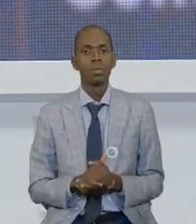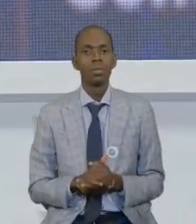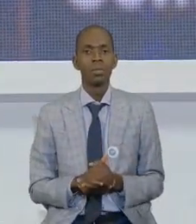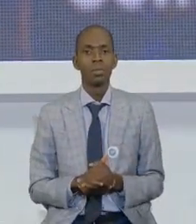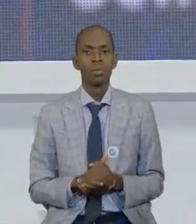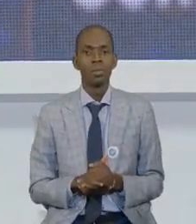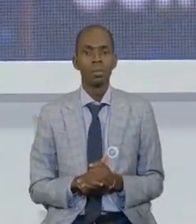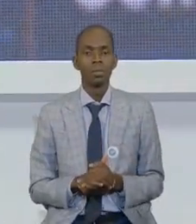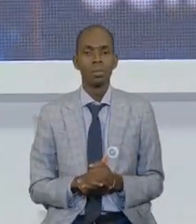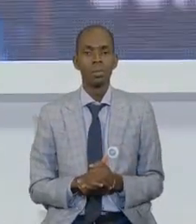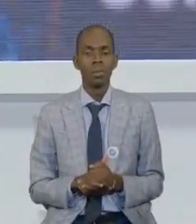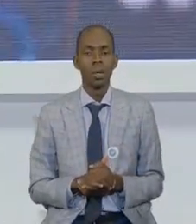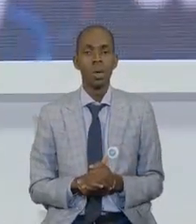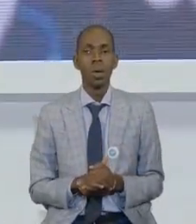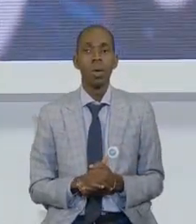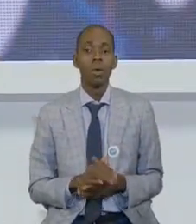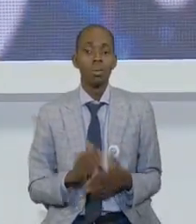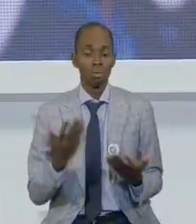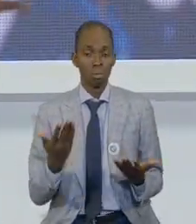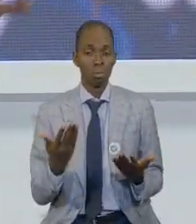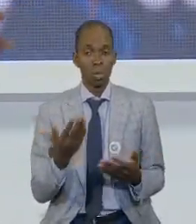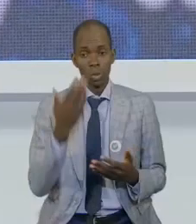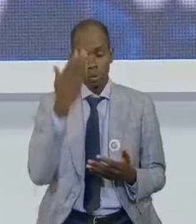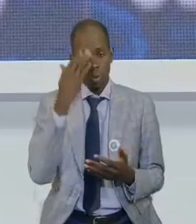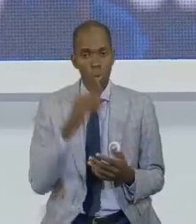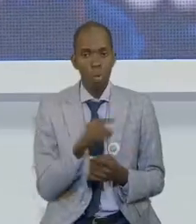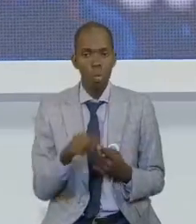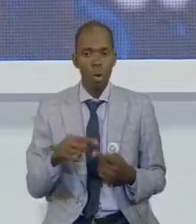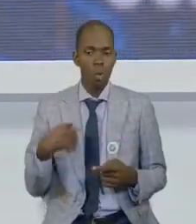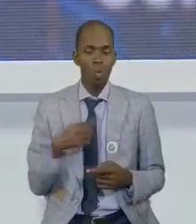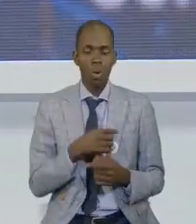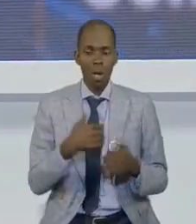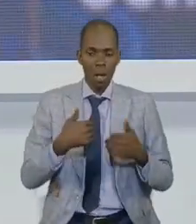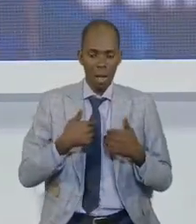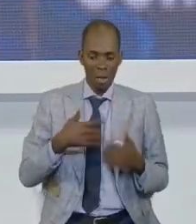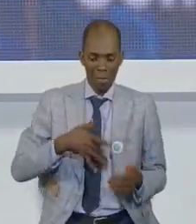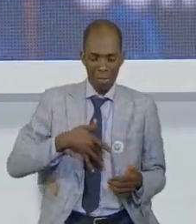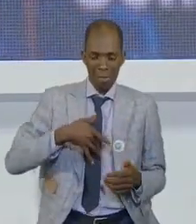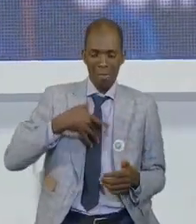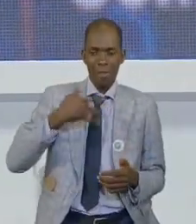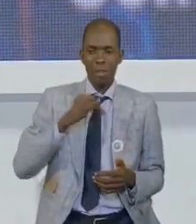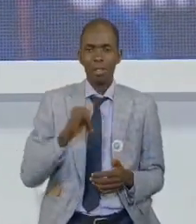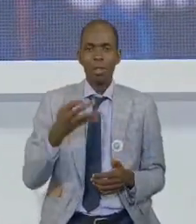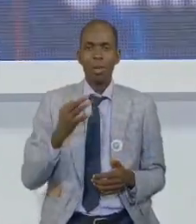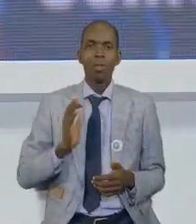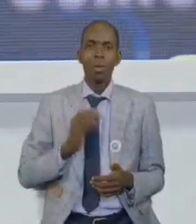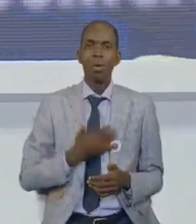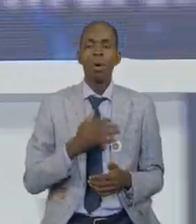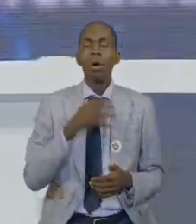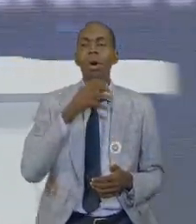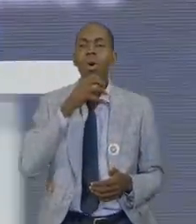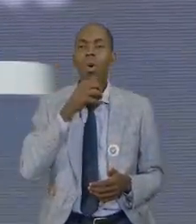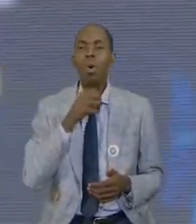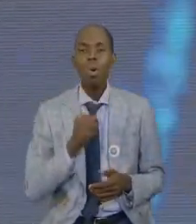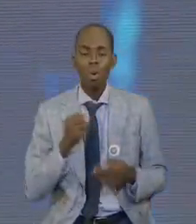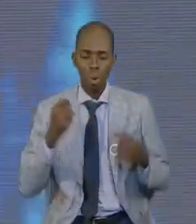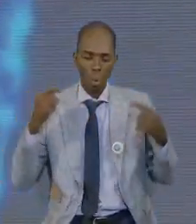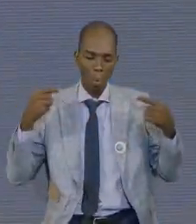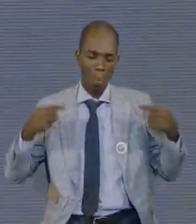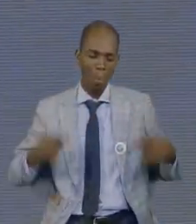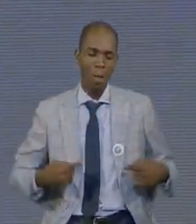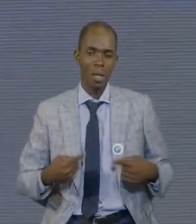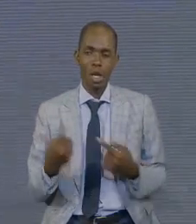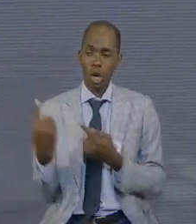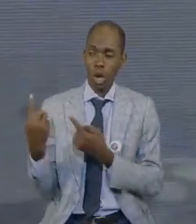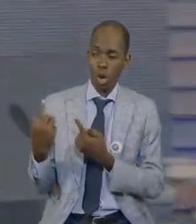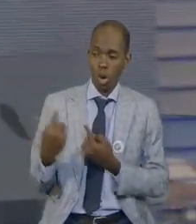you know when we have a feeling of our old infirmity coming up with at